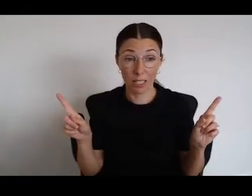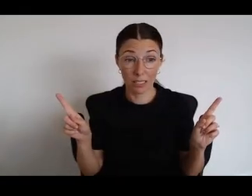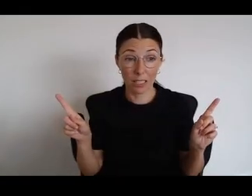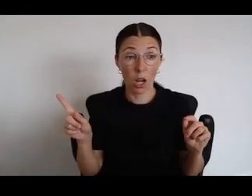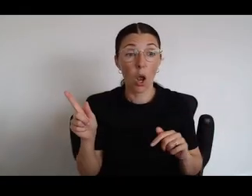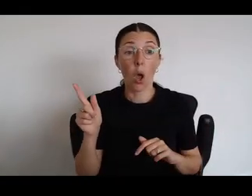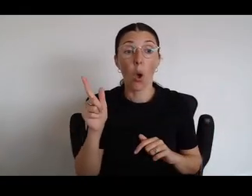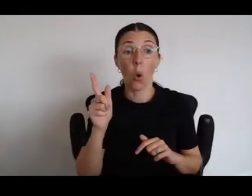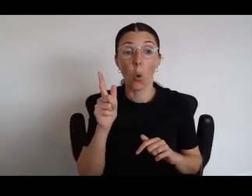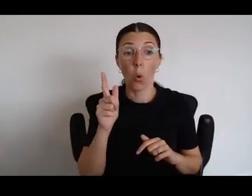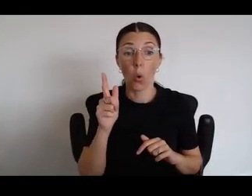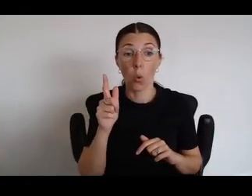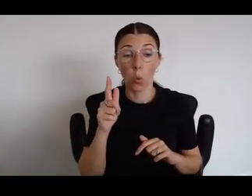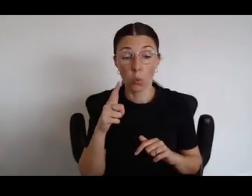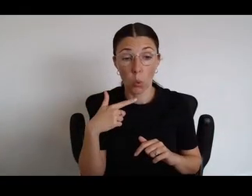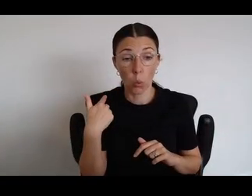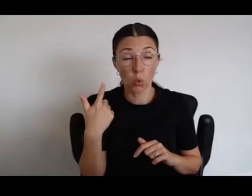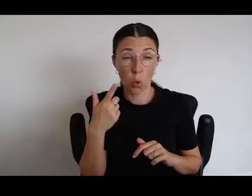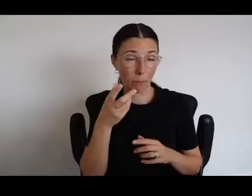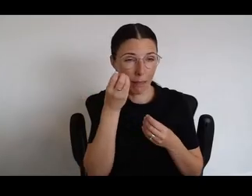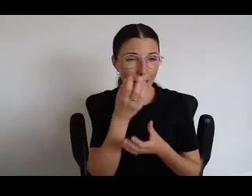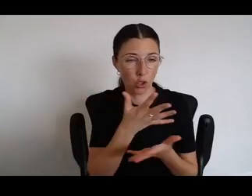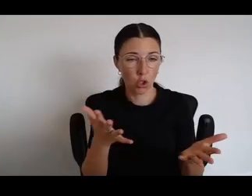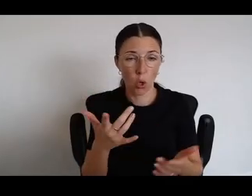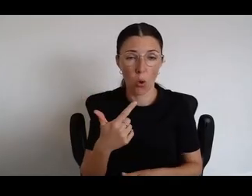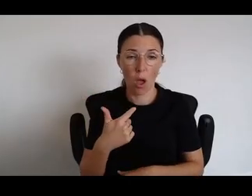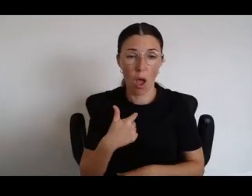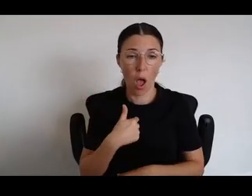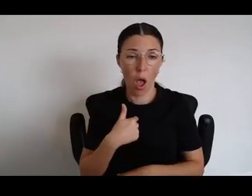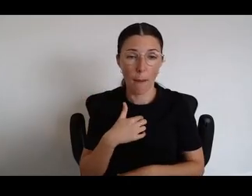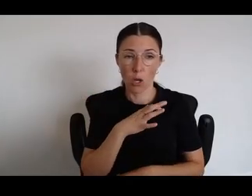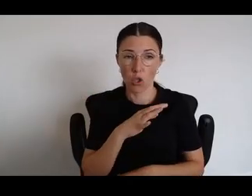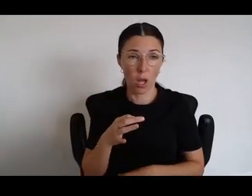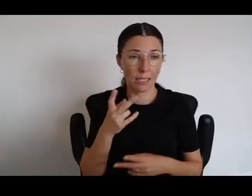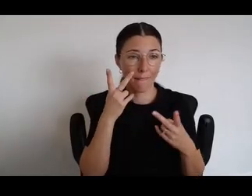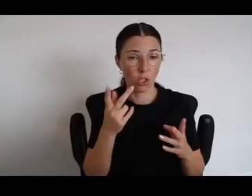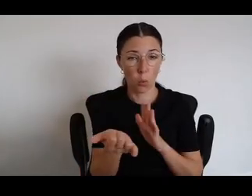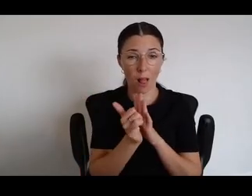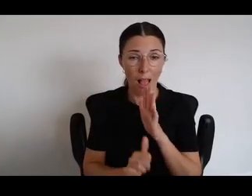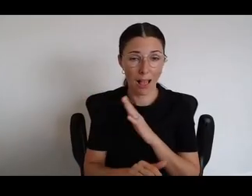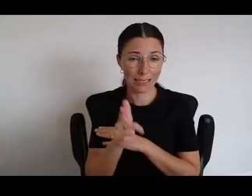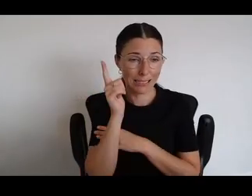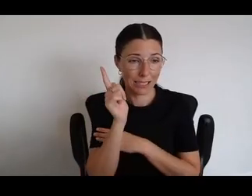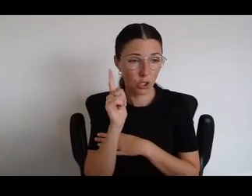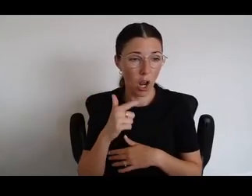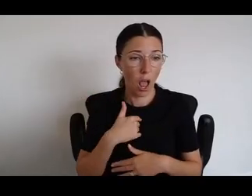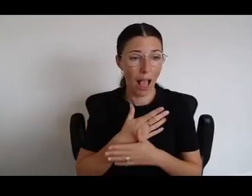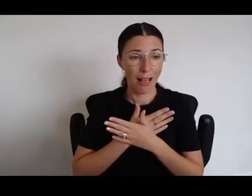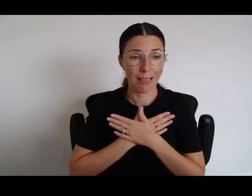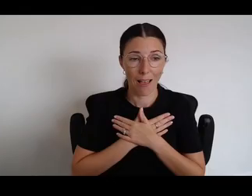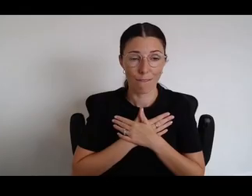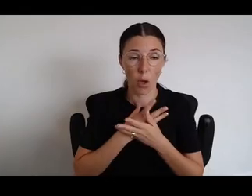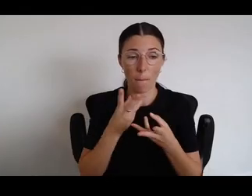at, first of all, you need to know that I'm not an arts or visual arts teacher at all. I love music and arts